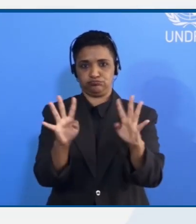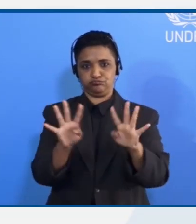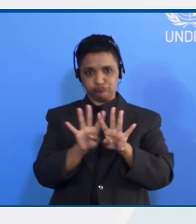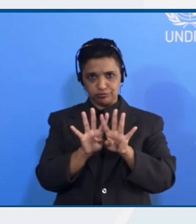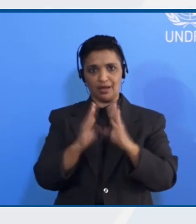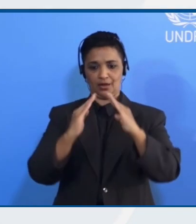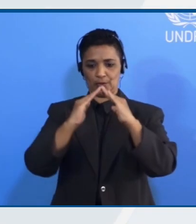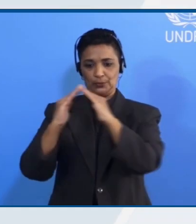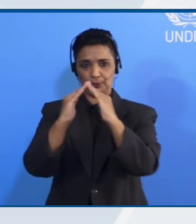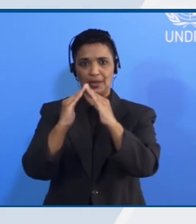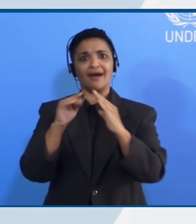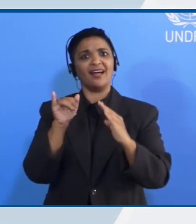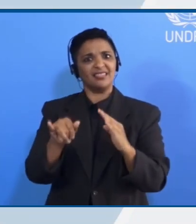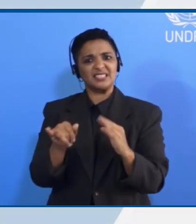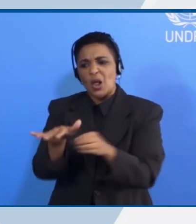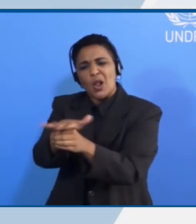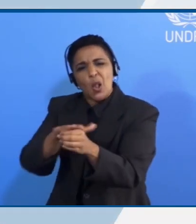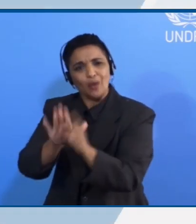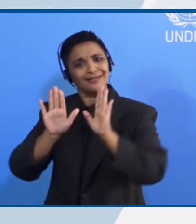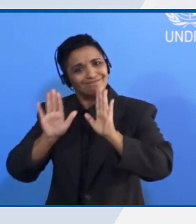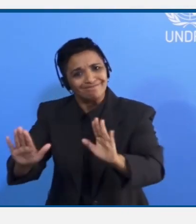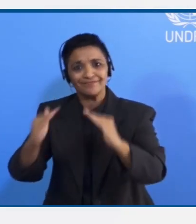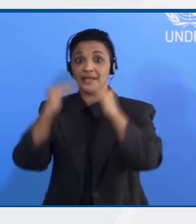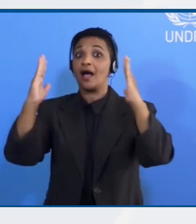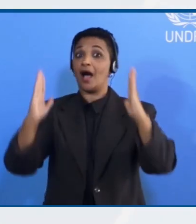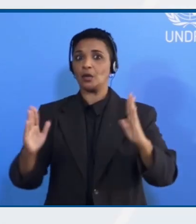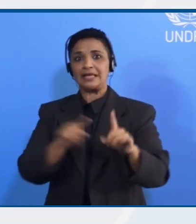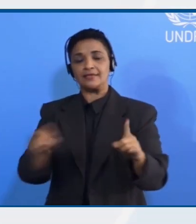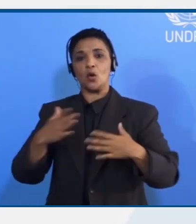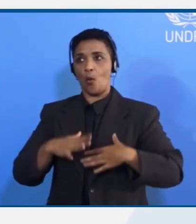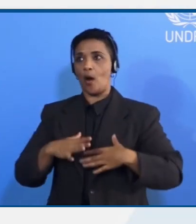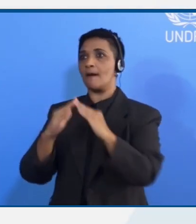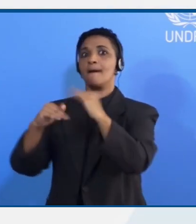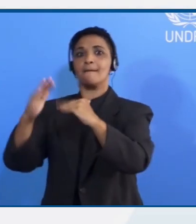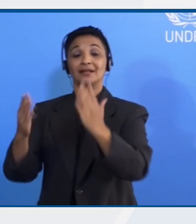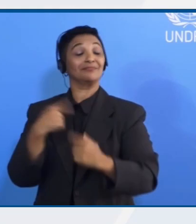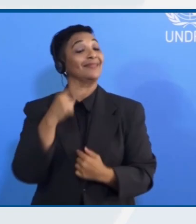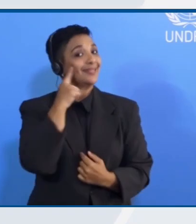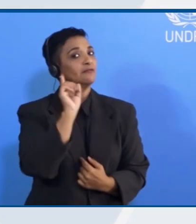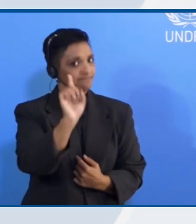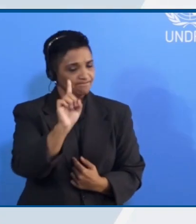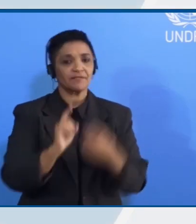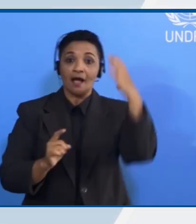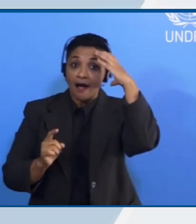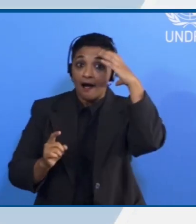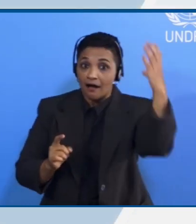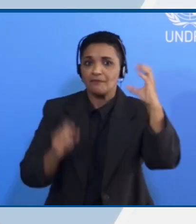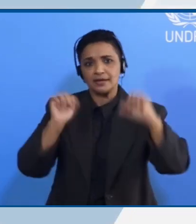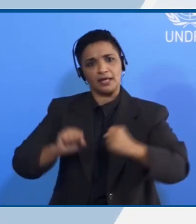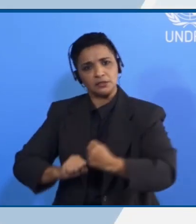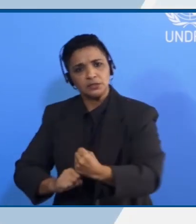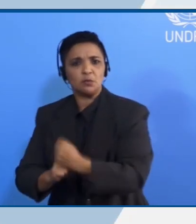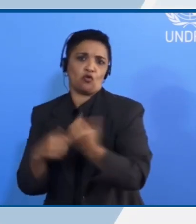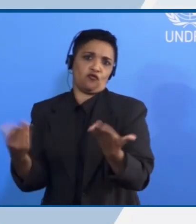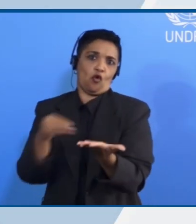solutions that need demand from the market. And I think government can play a role, whether through